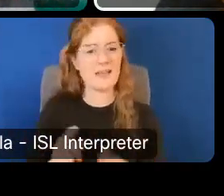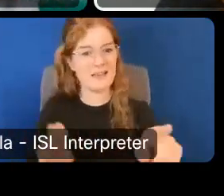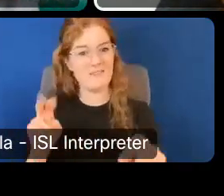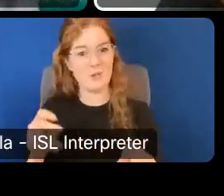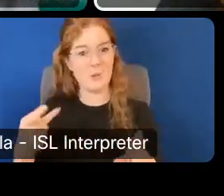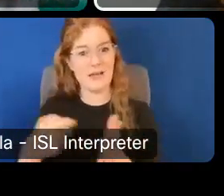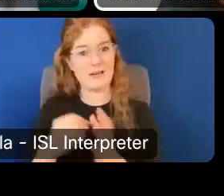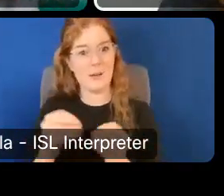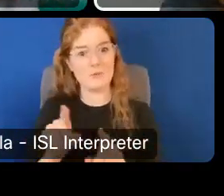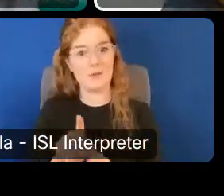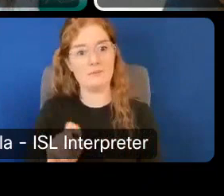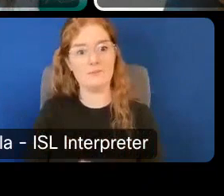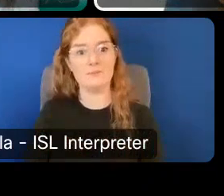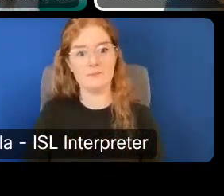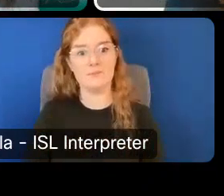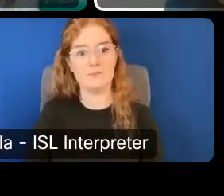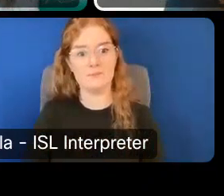well.